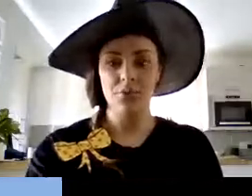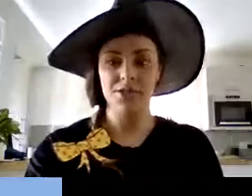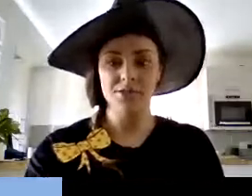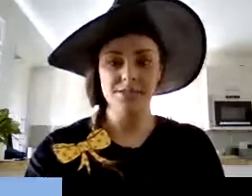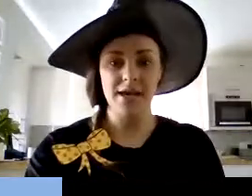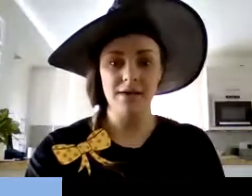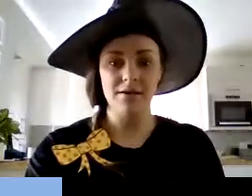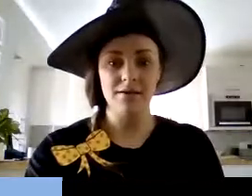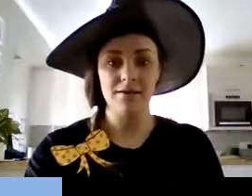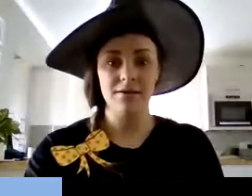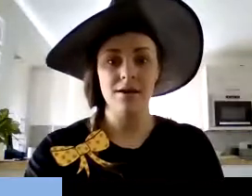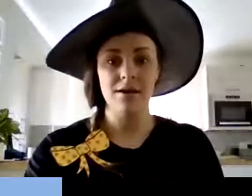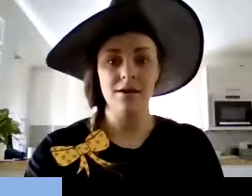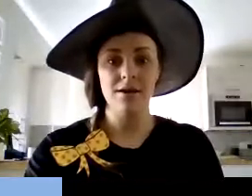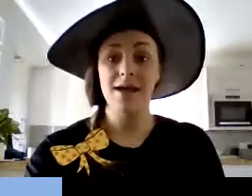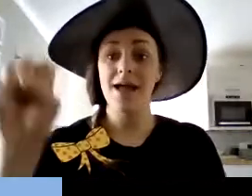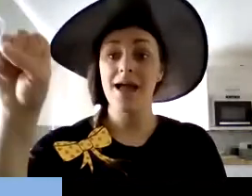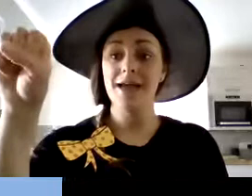I know what the witch will say.